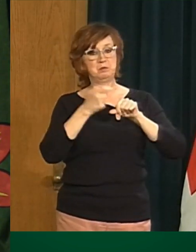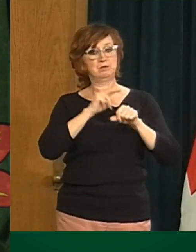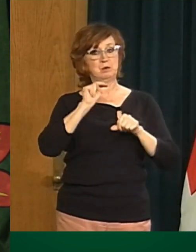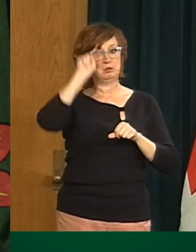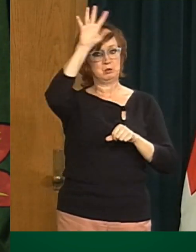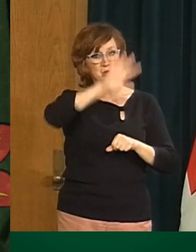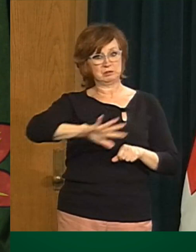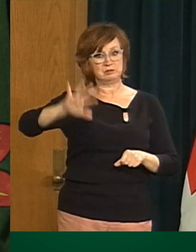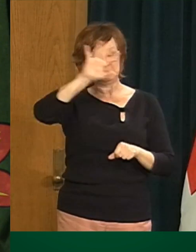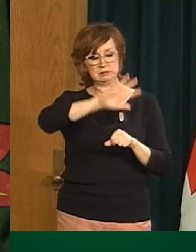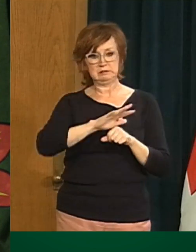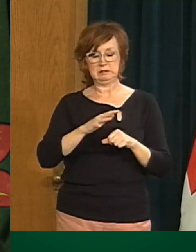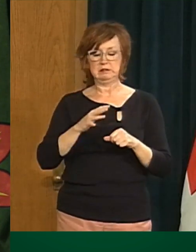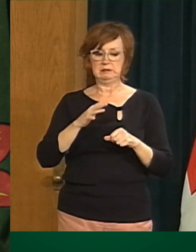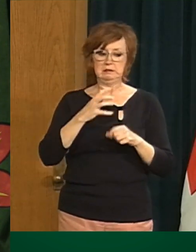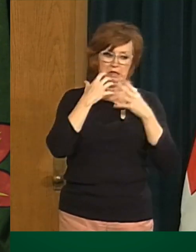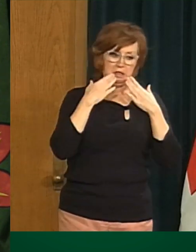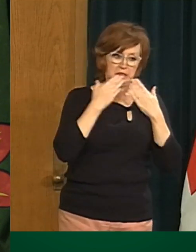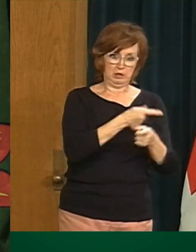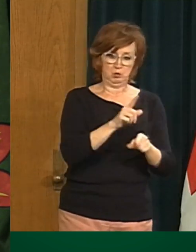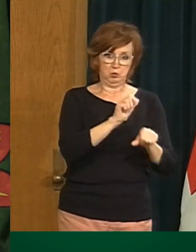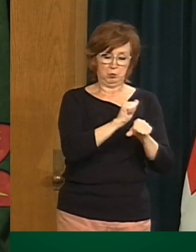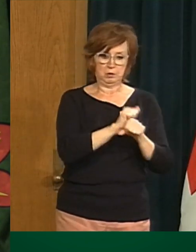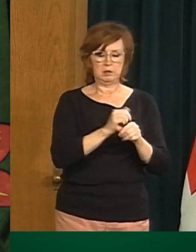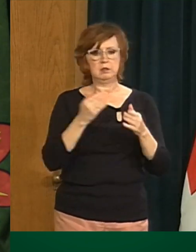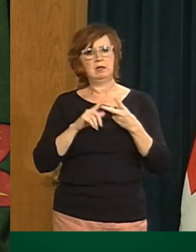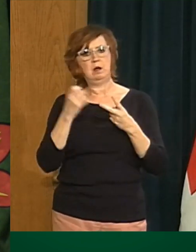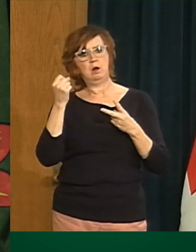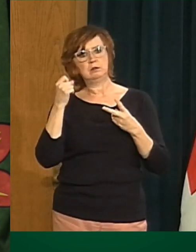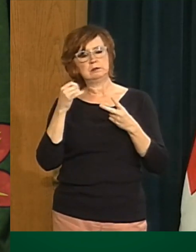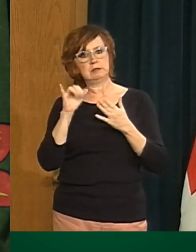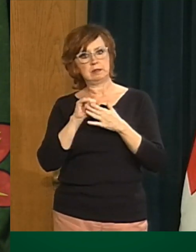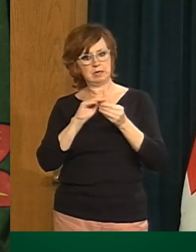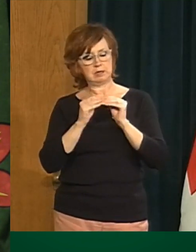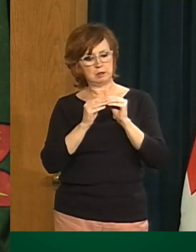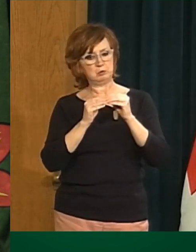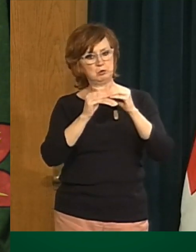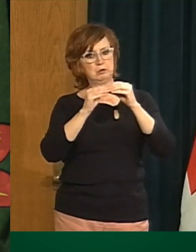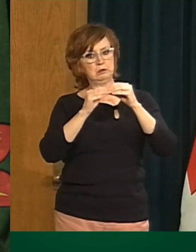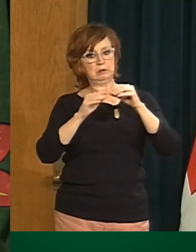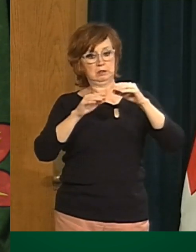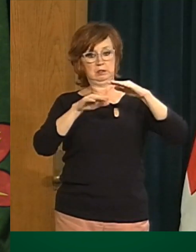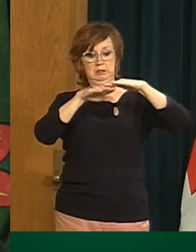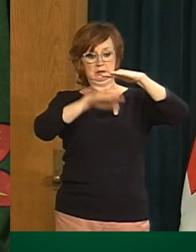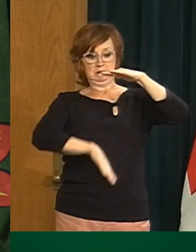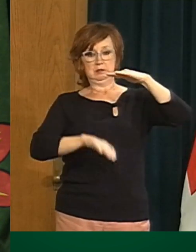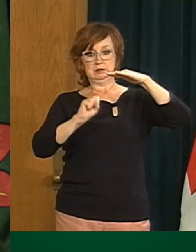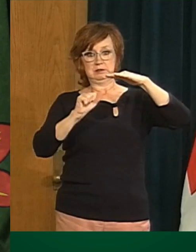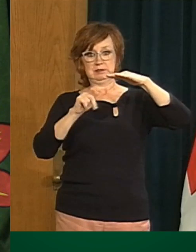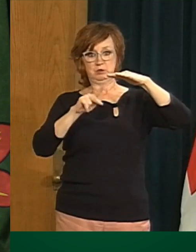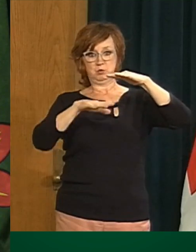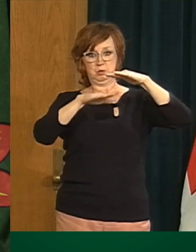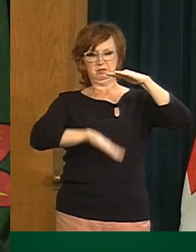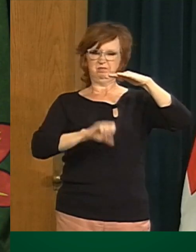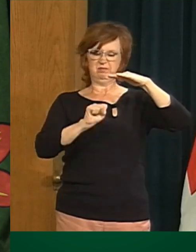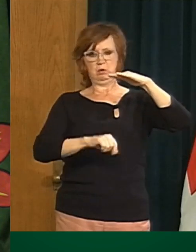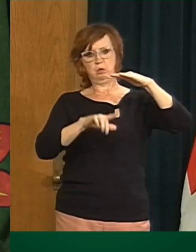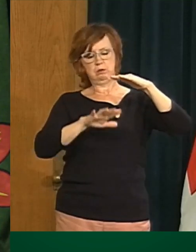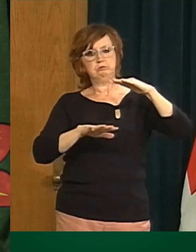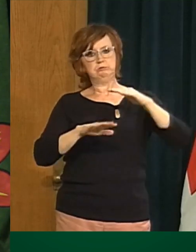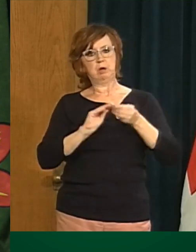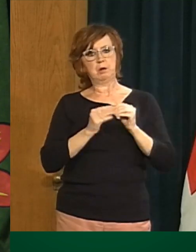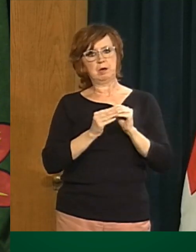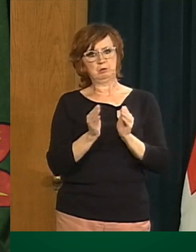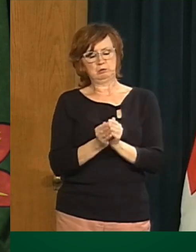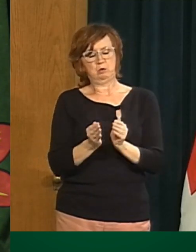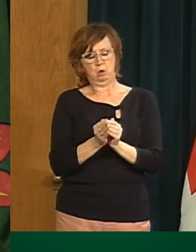these new case numbers and active cases remain low in most of the rest of the province, and that is good news. And it shows